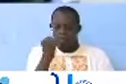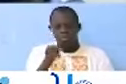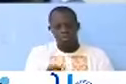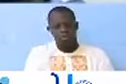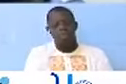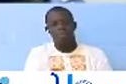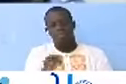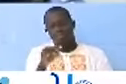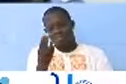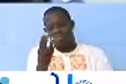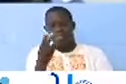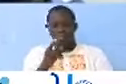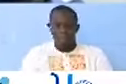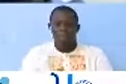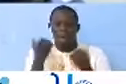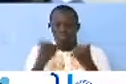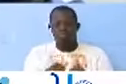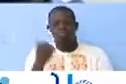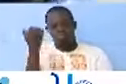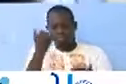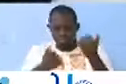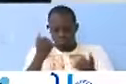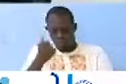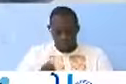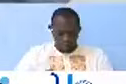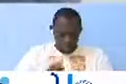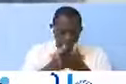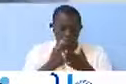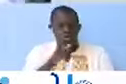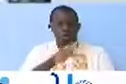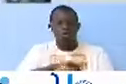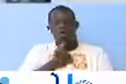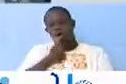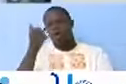occasions I ran onto vehicles.